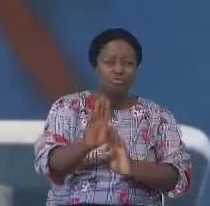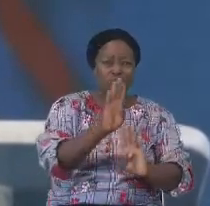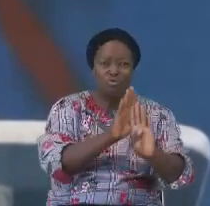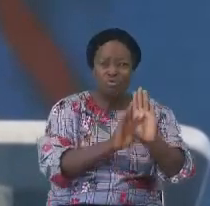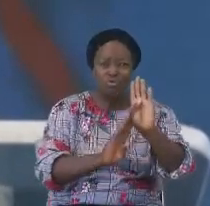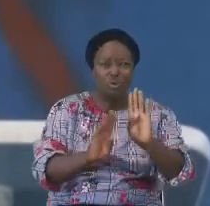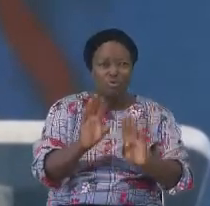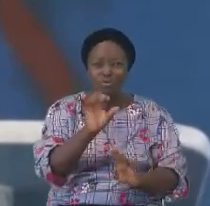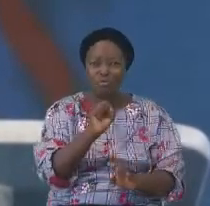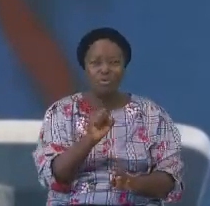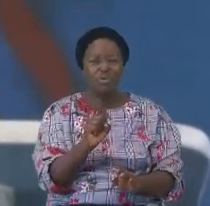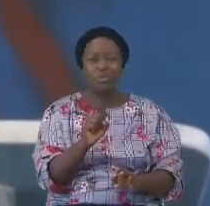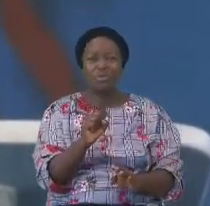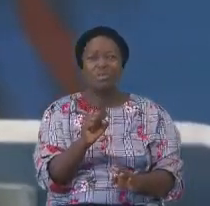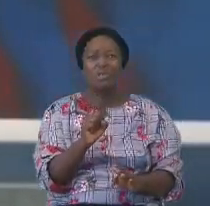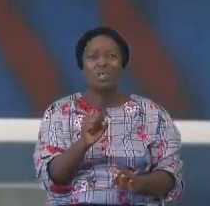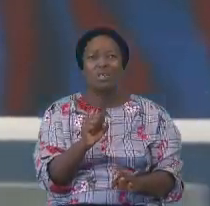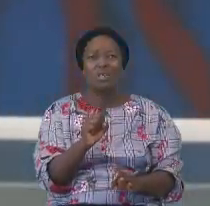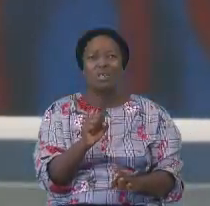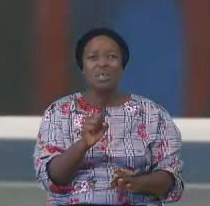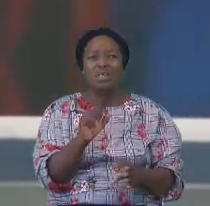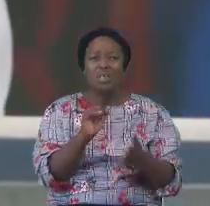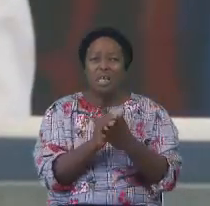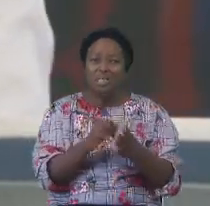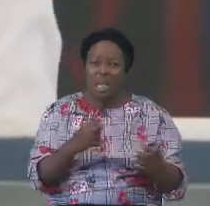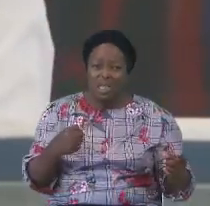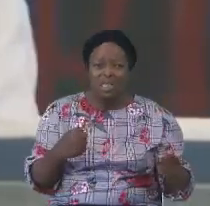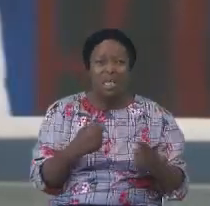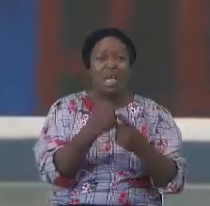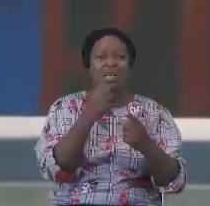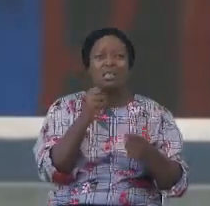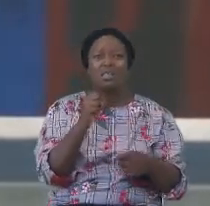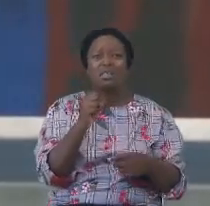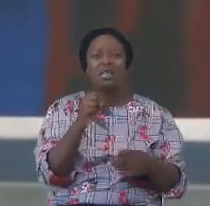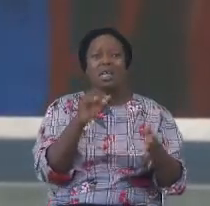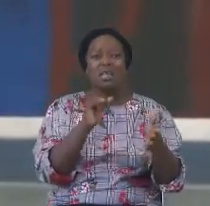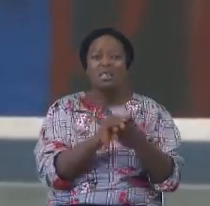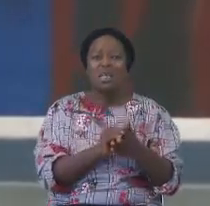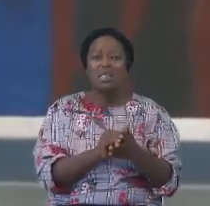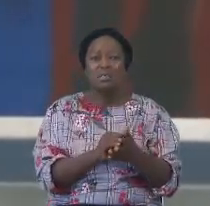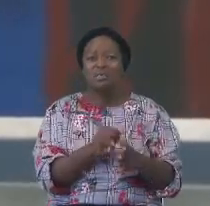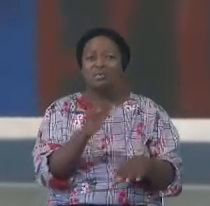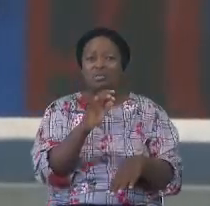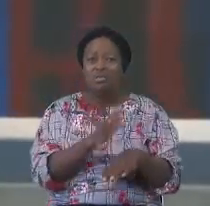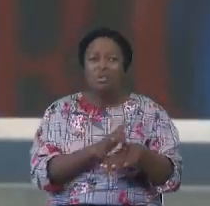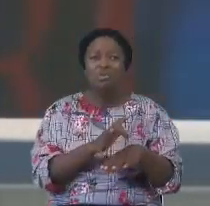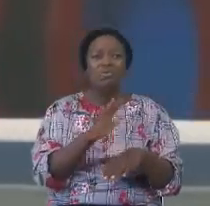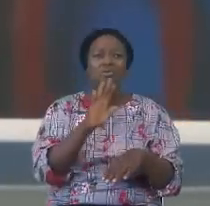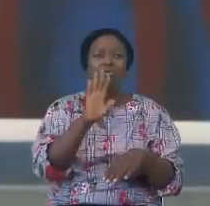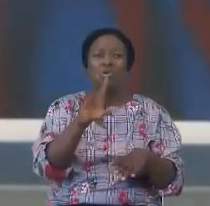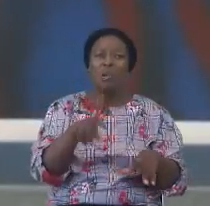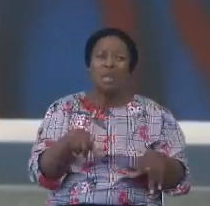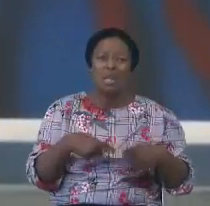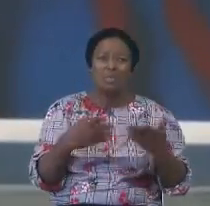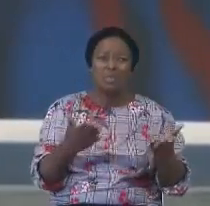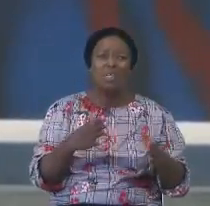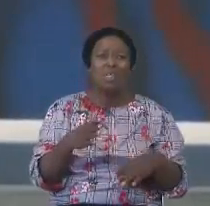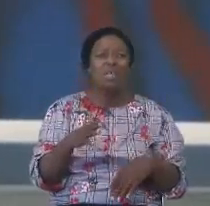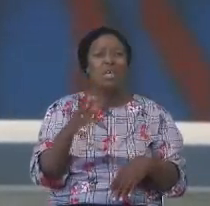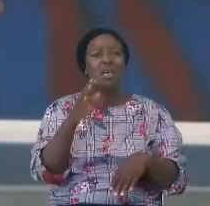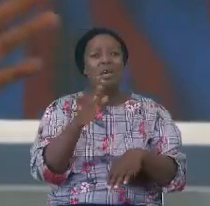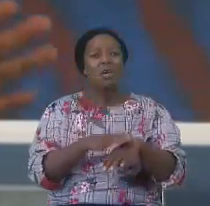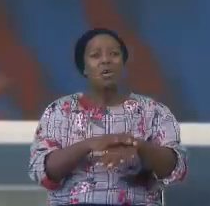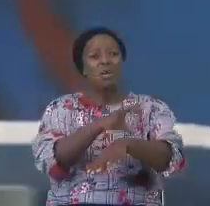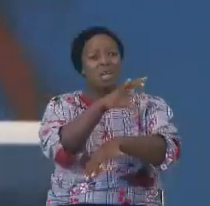everything that torments, that troubles, that attacks,